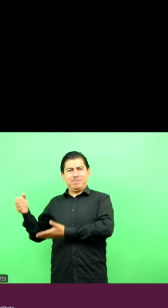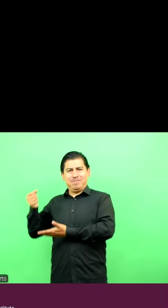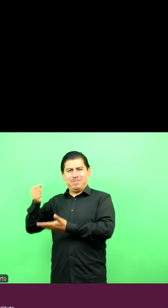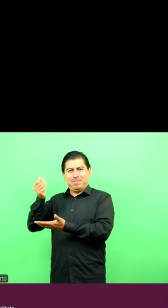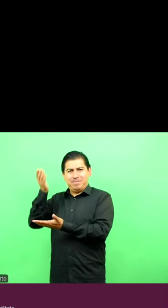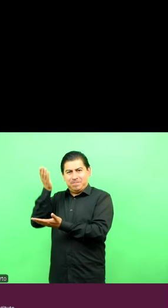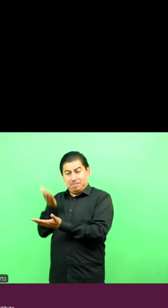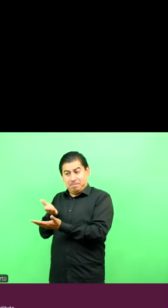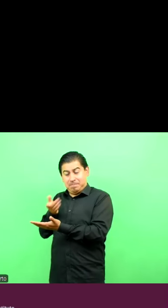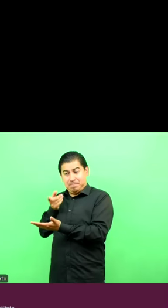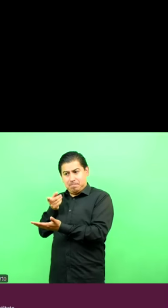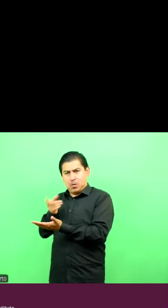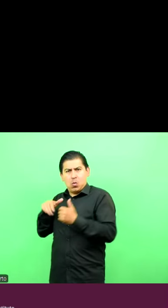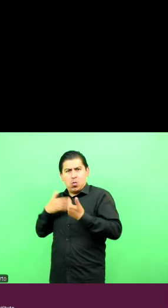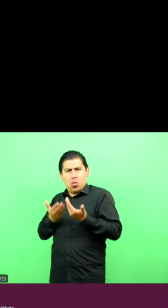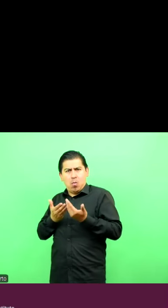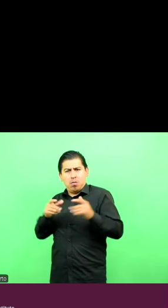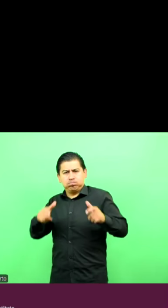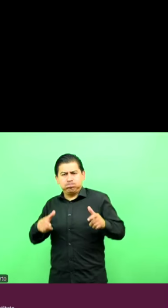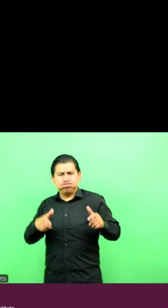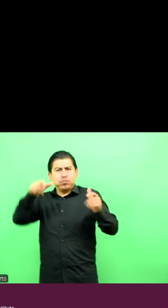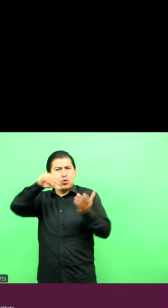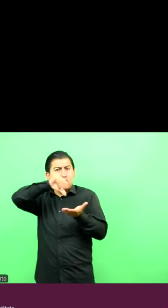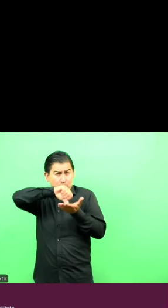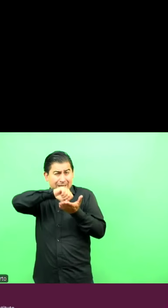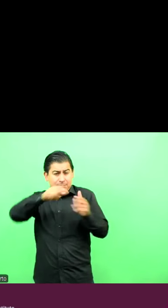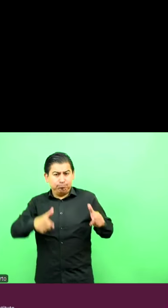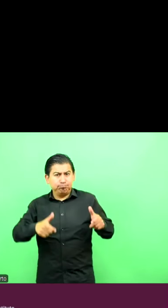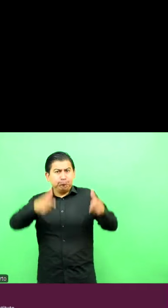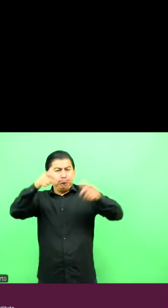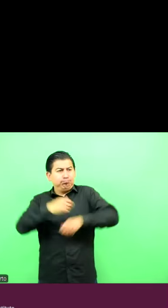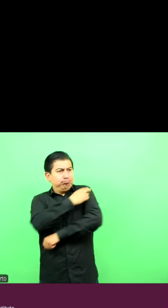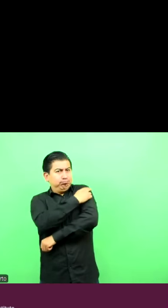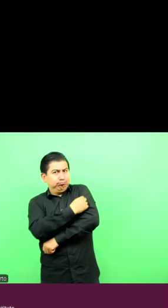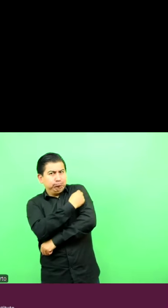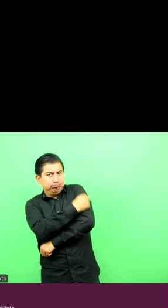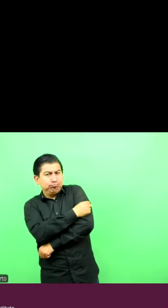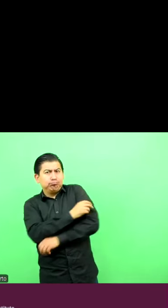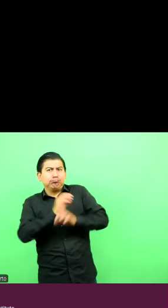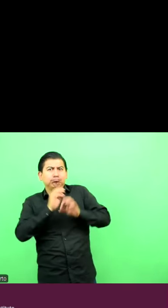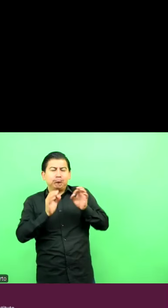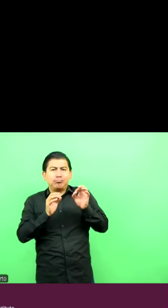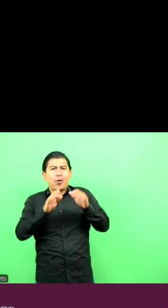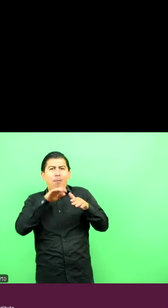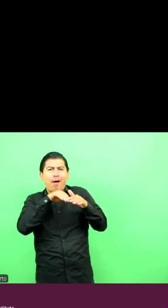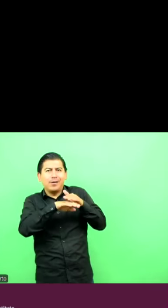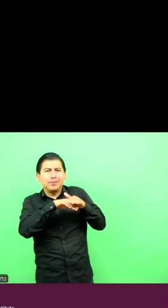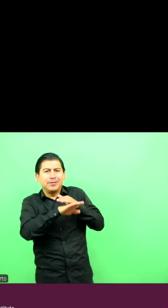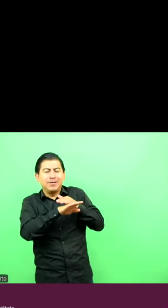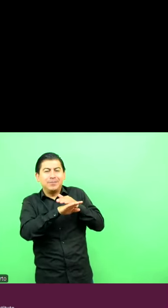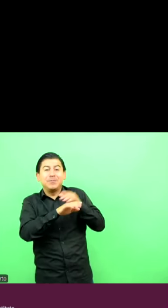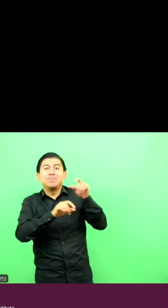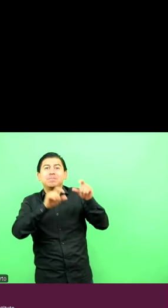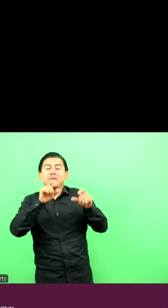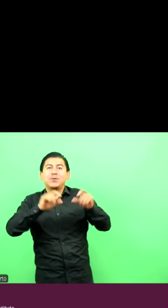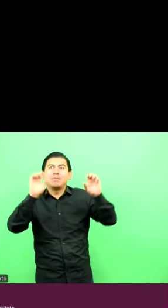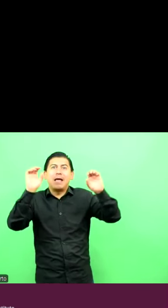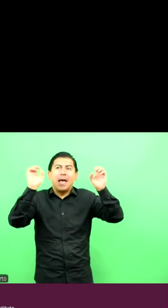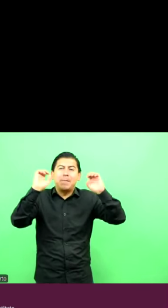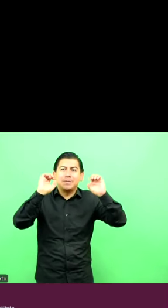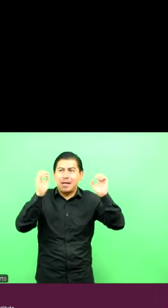resilient hospitals to health emergencies and disasters. I'm Marcy Roth, and